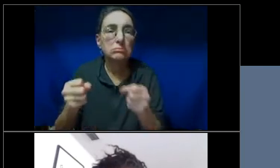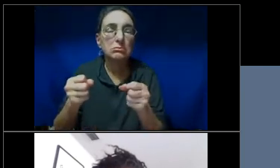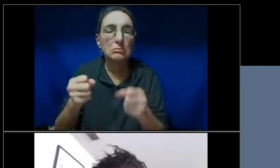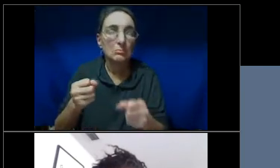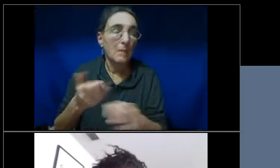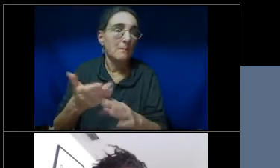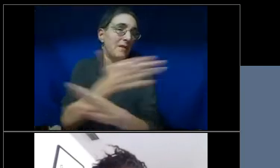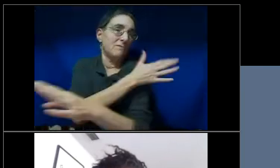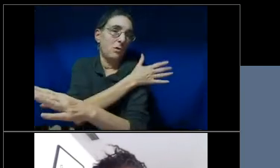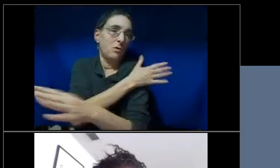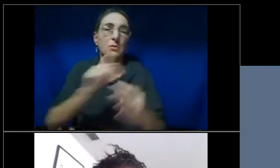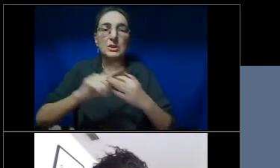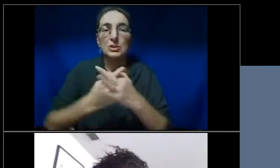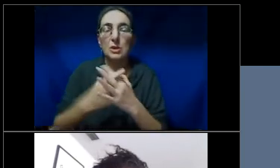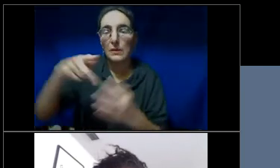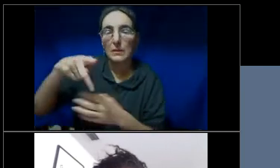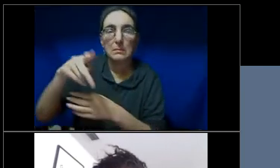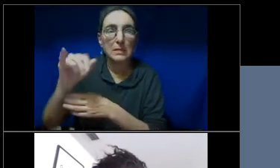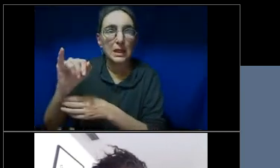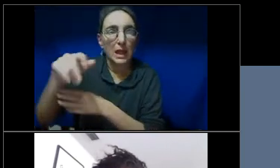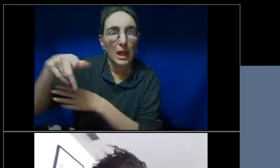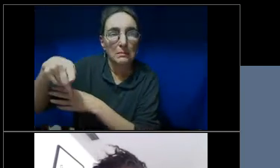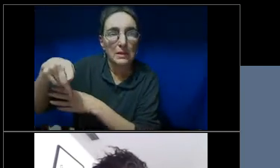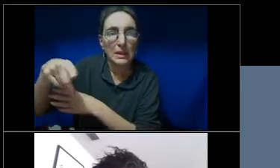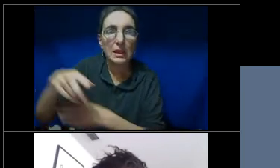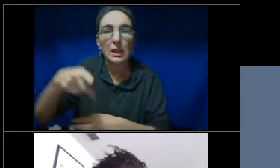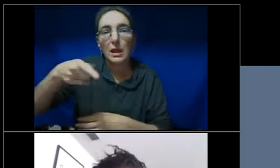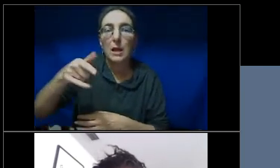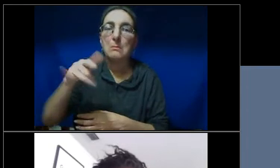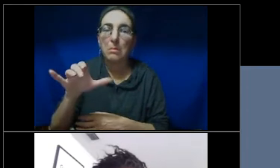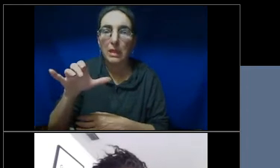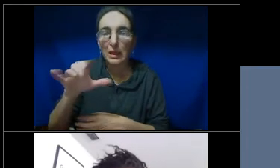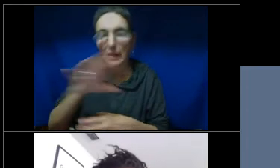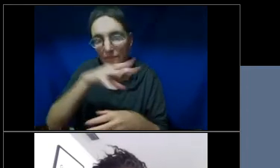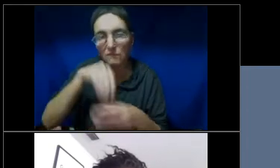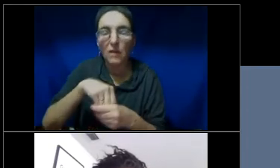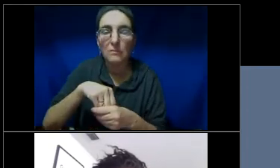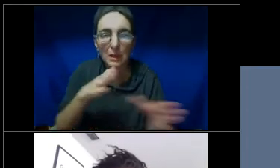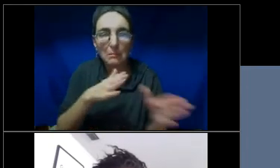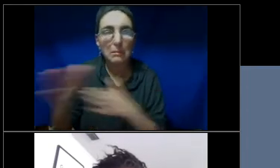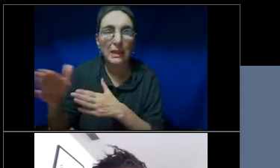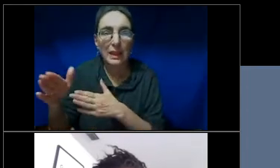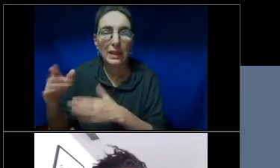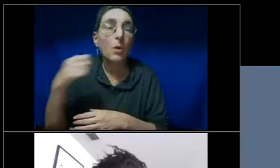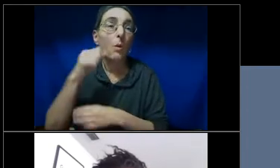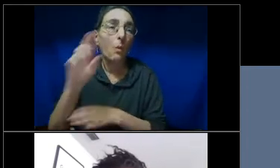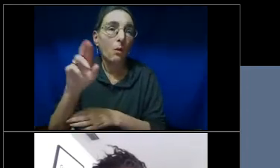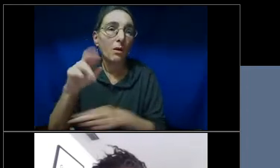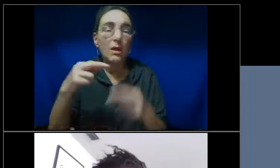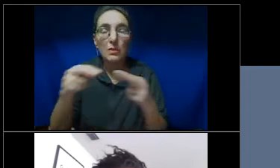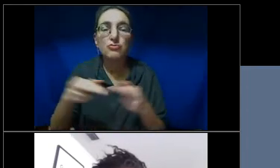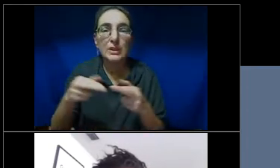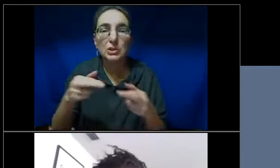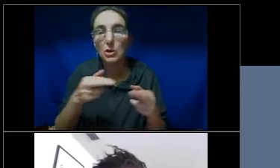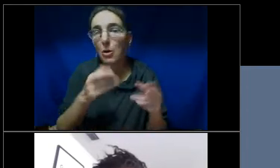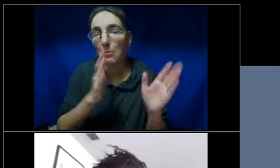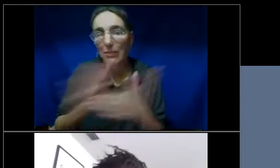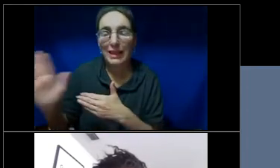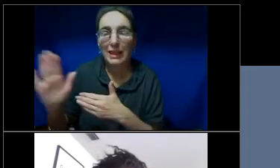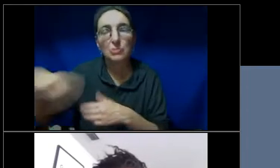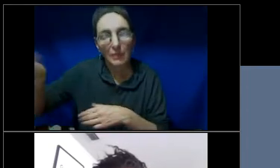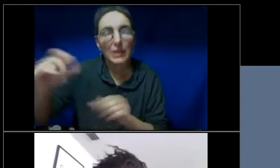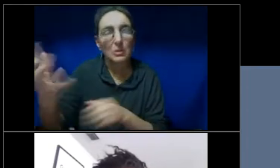start the PIP, the public involvement plan, for the regional plan, so that they can be involved in co-creating what